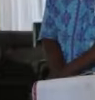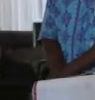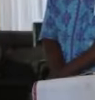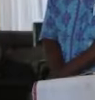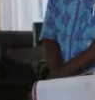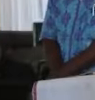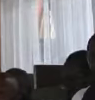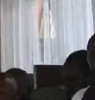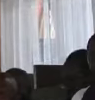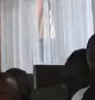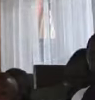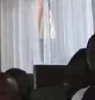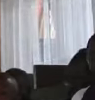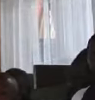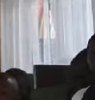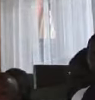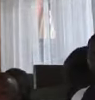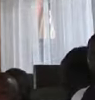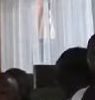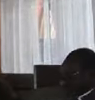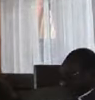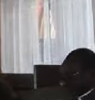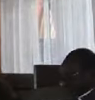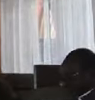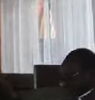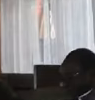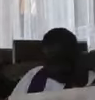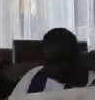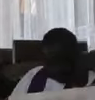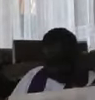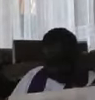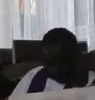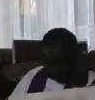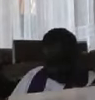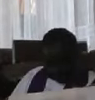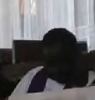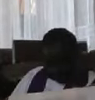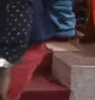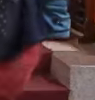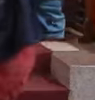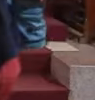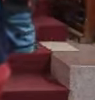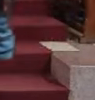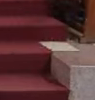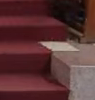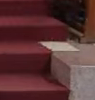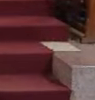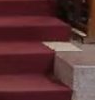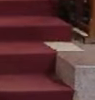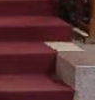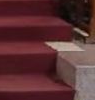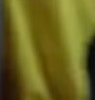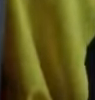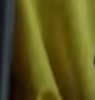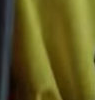we want to thank God. And now the program will continue. And finally, he will be laid to rest mm-hmm. on Sunday at